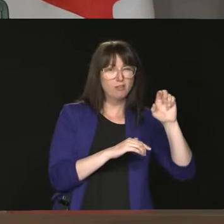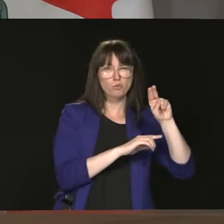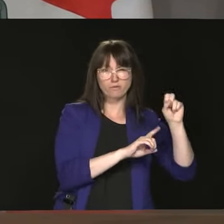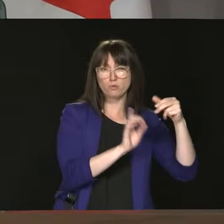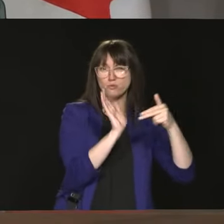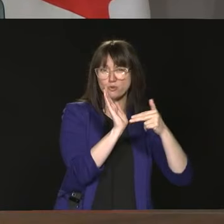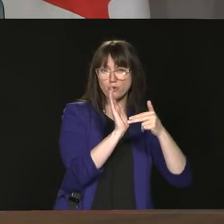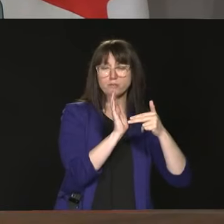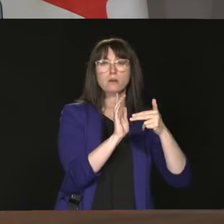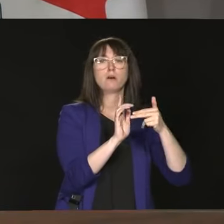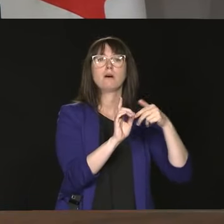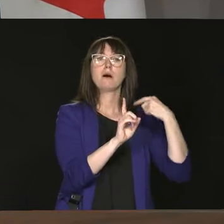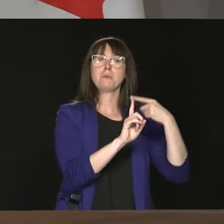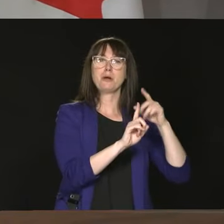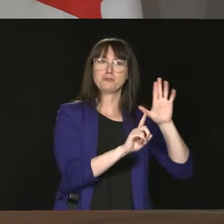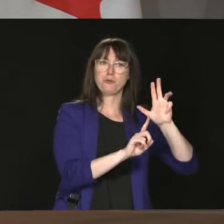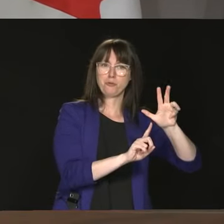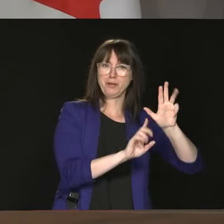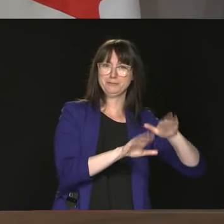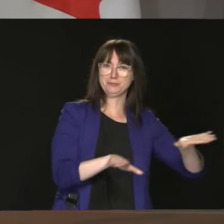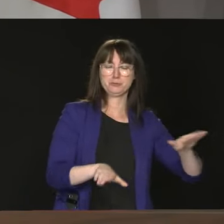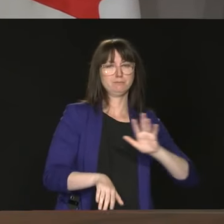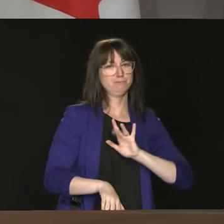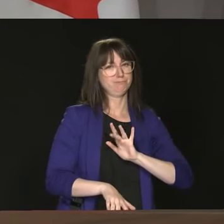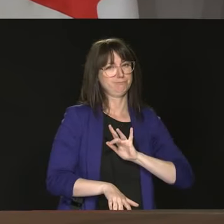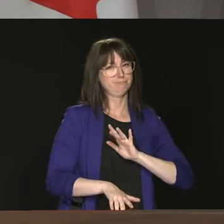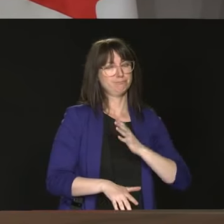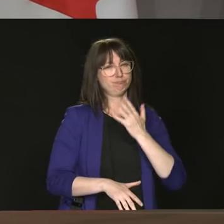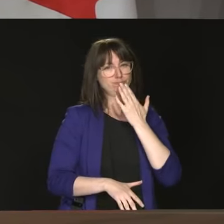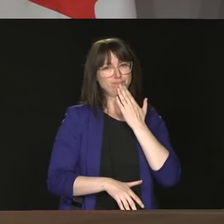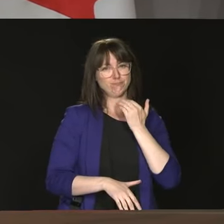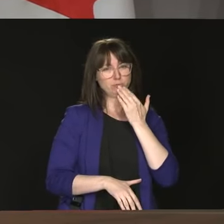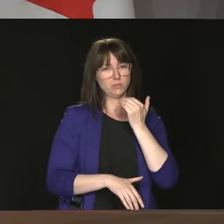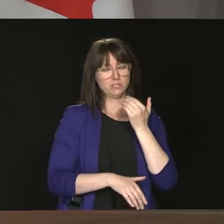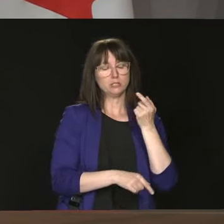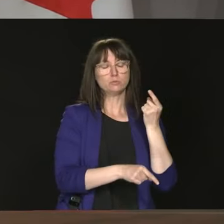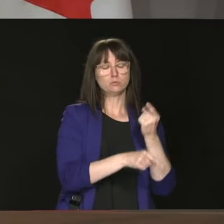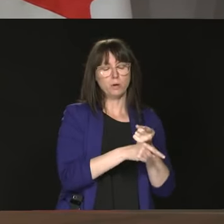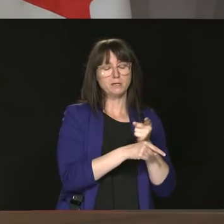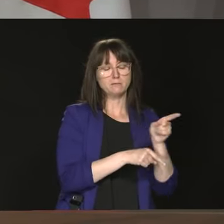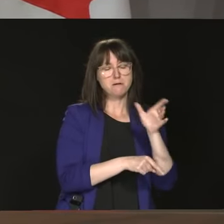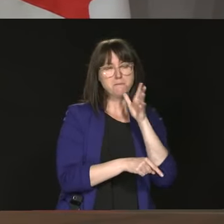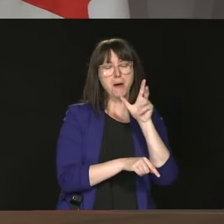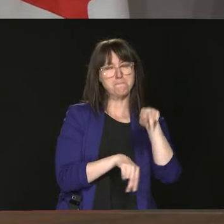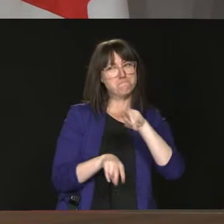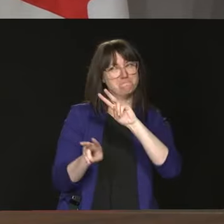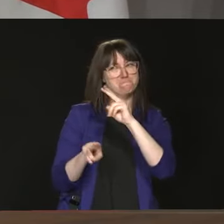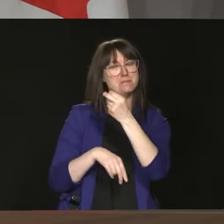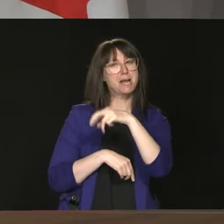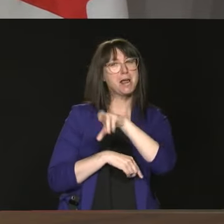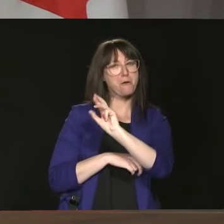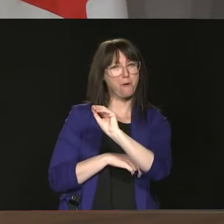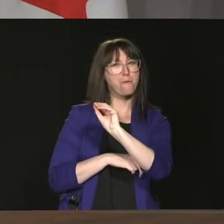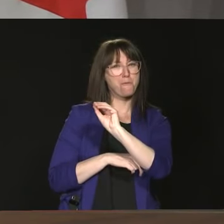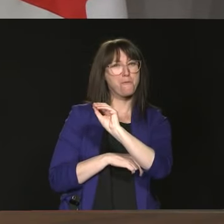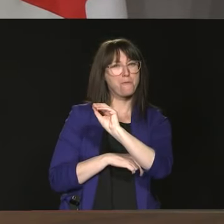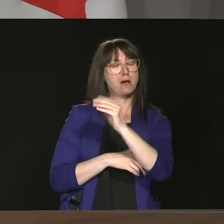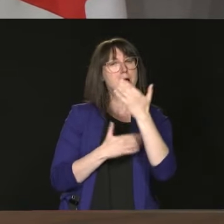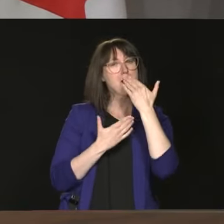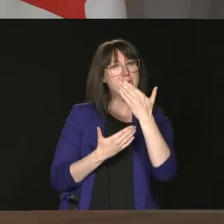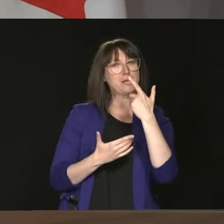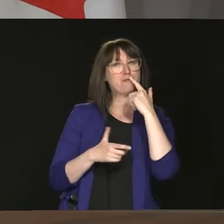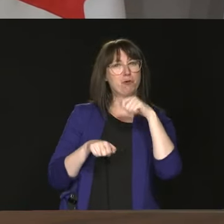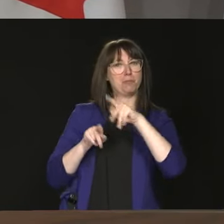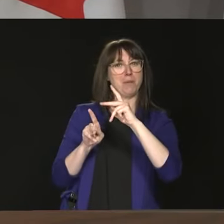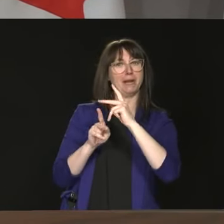3 children. You guys are right, your mother is a hero, and thank you for giving her up and lending her to other people for a